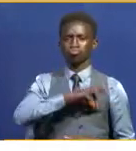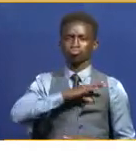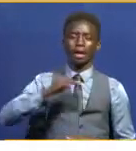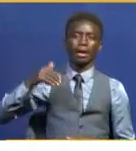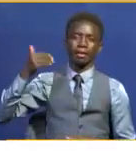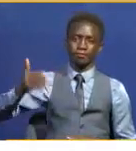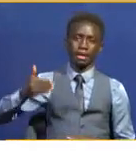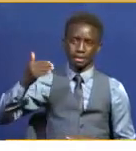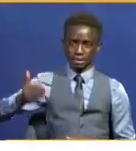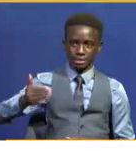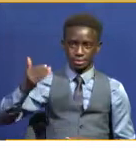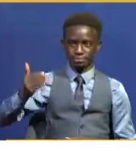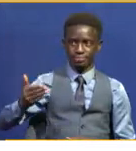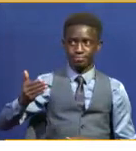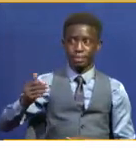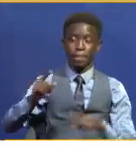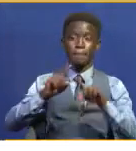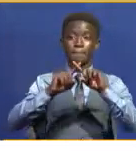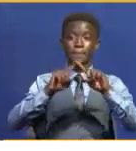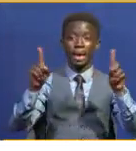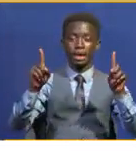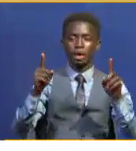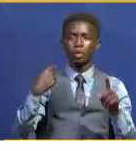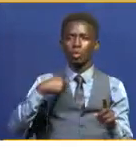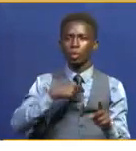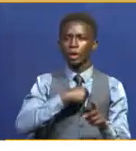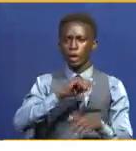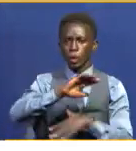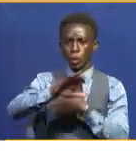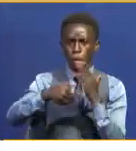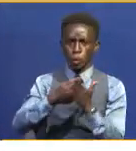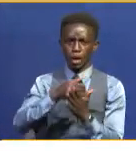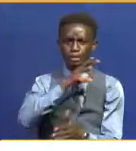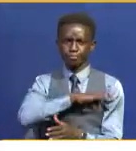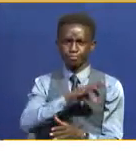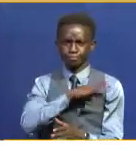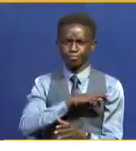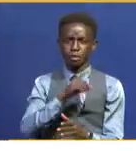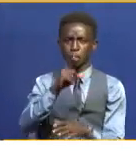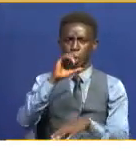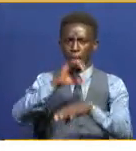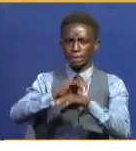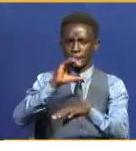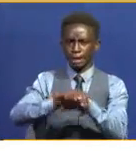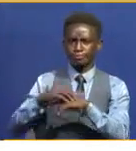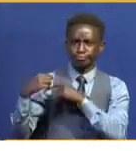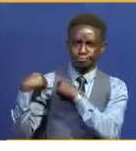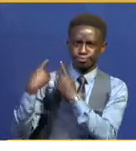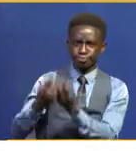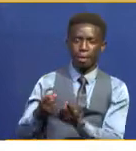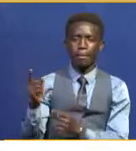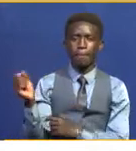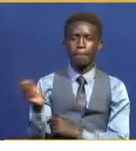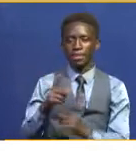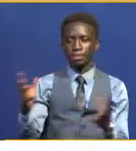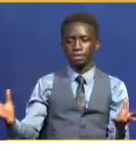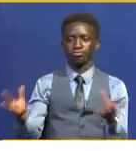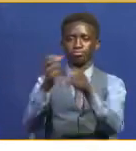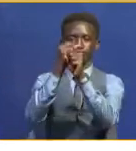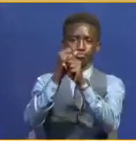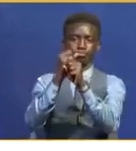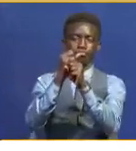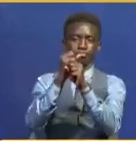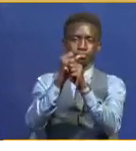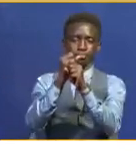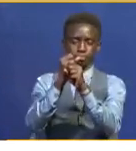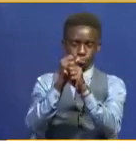daily basis, and then we compound that interest and whatever you've earned on a monthly basis. And also, the